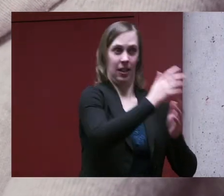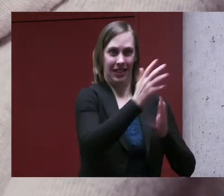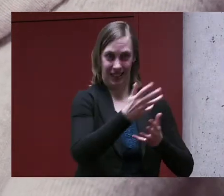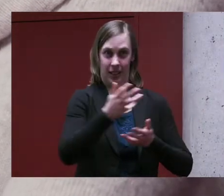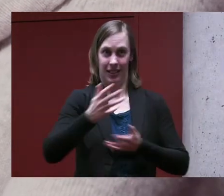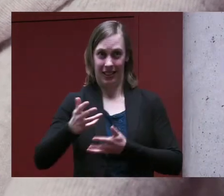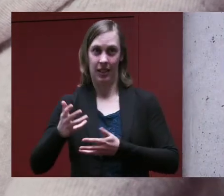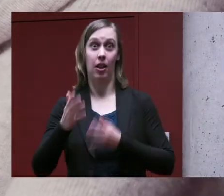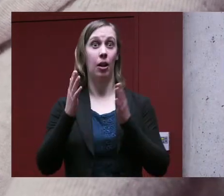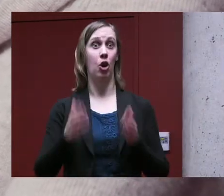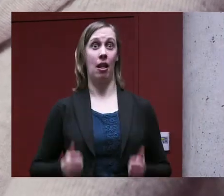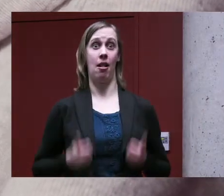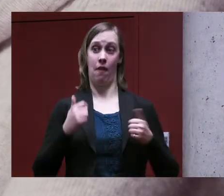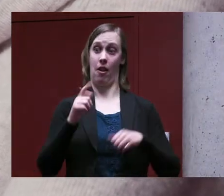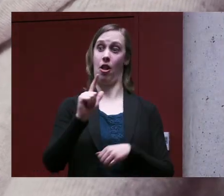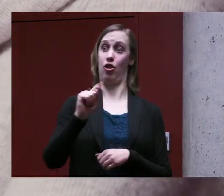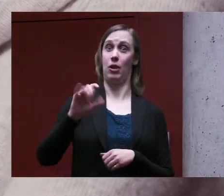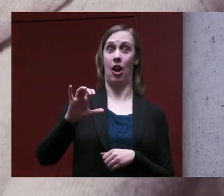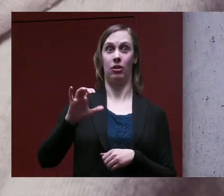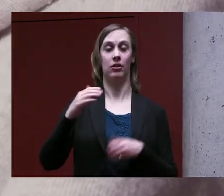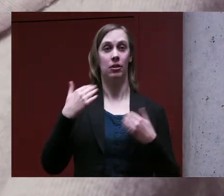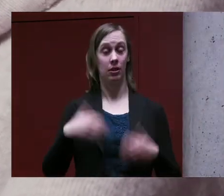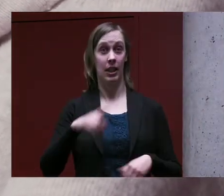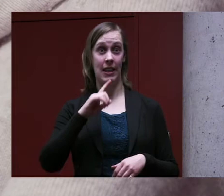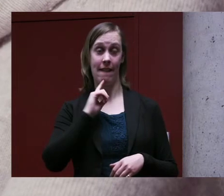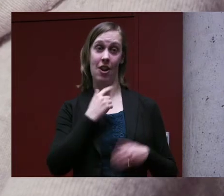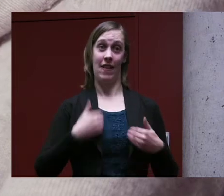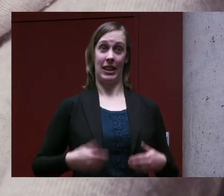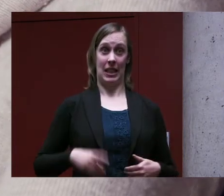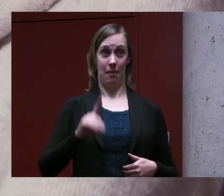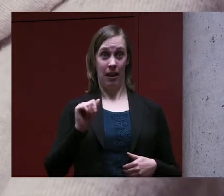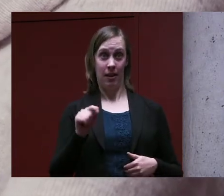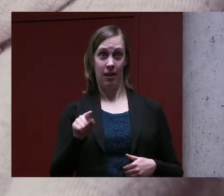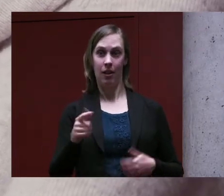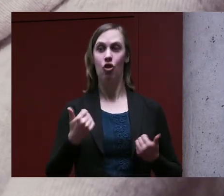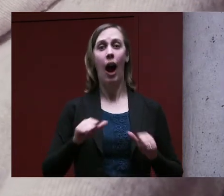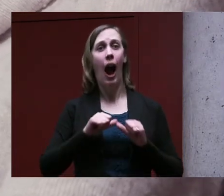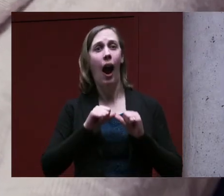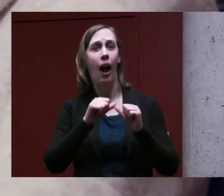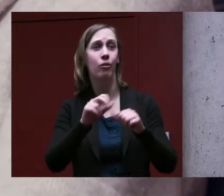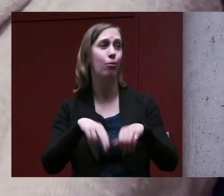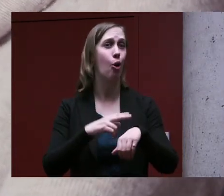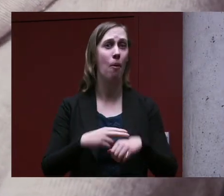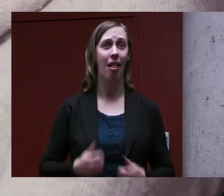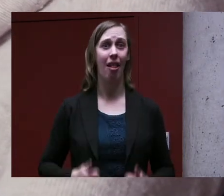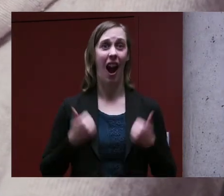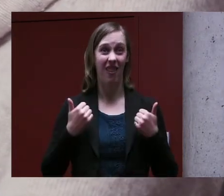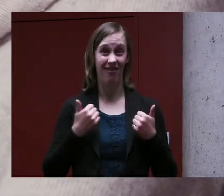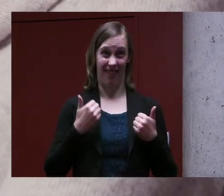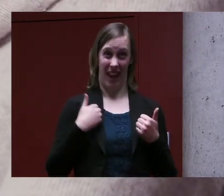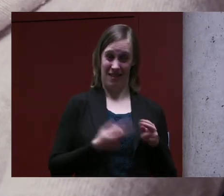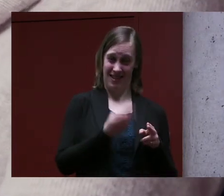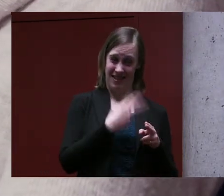someone with a severe physical disability, maintaining a normal life is pretty much